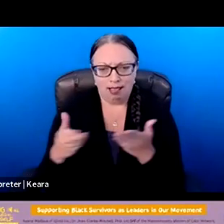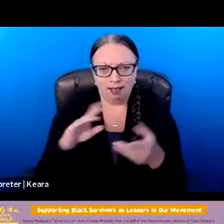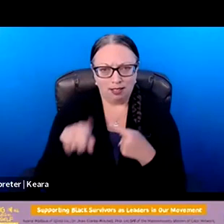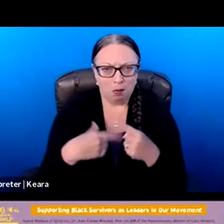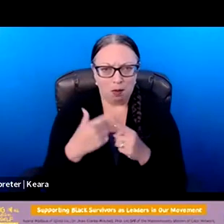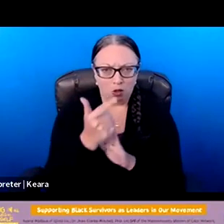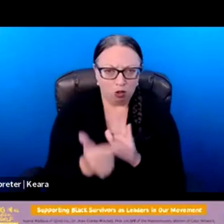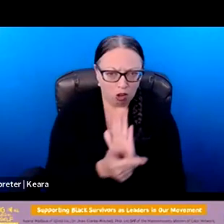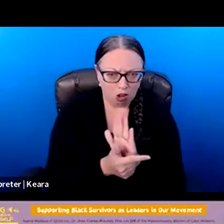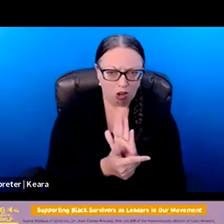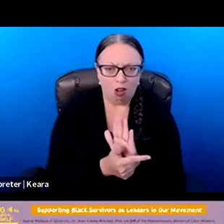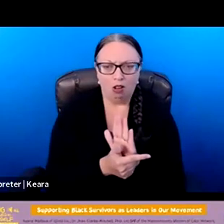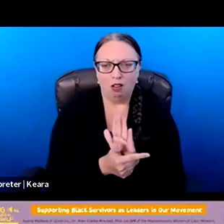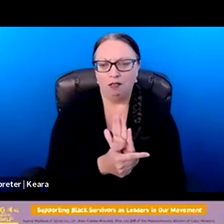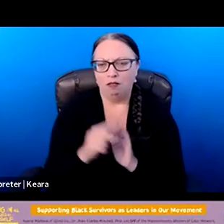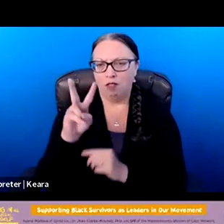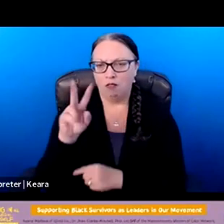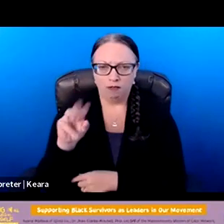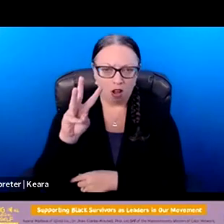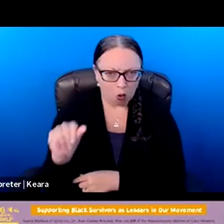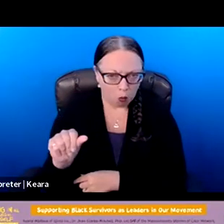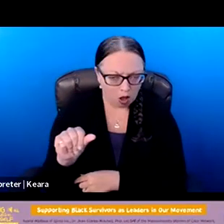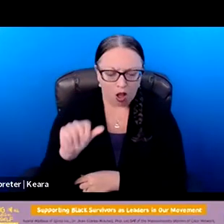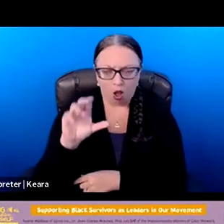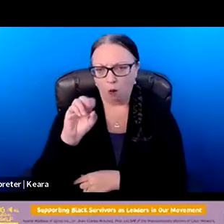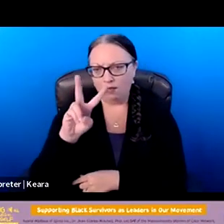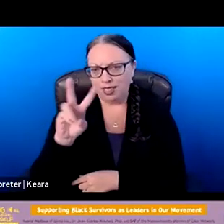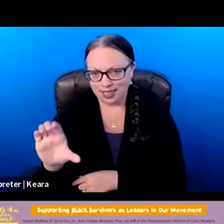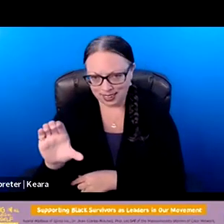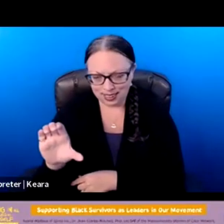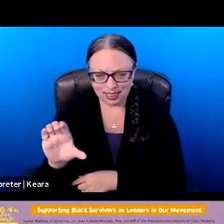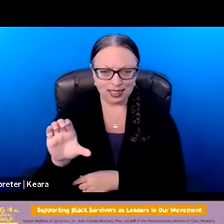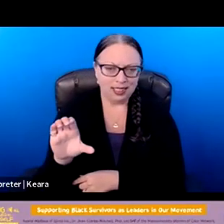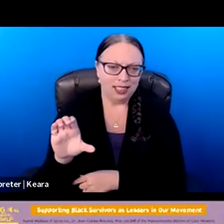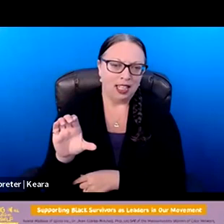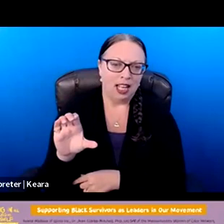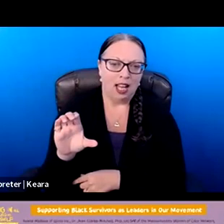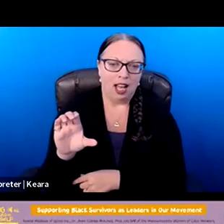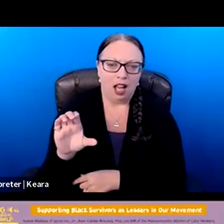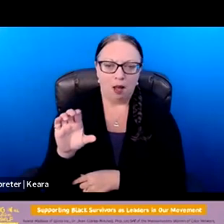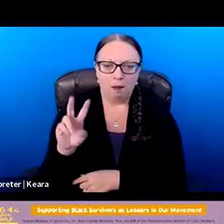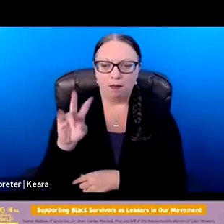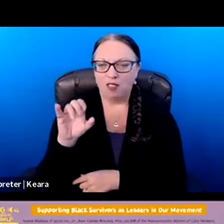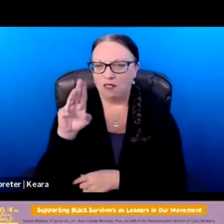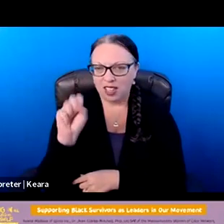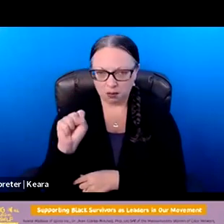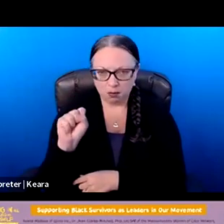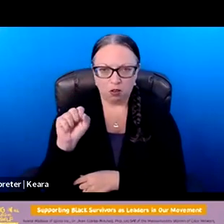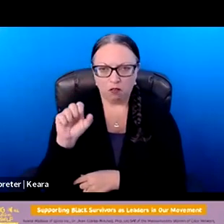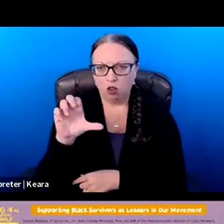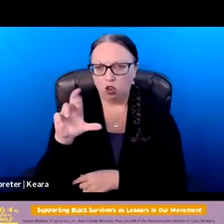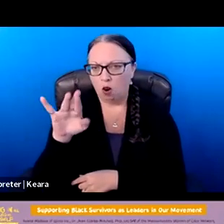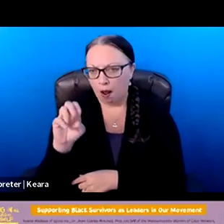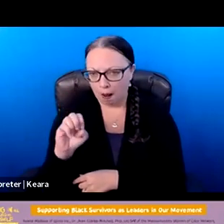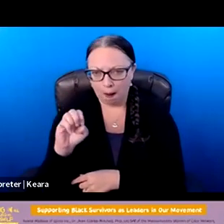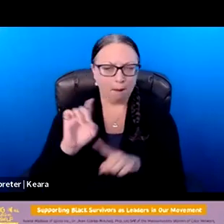about VAWA, about OVC, Office of Victims of Crime, and different things like that, which is, I think, important to